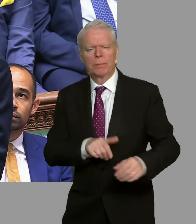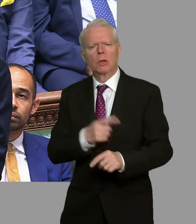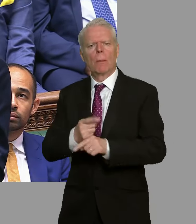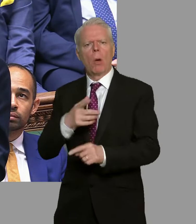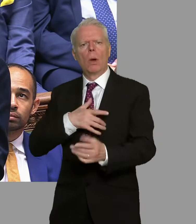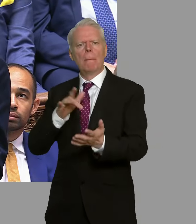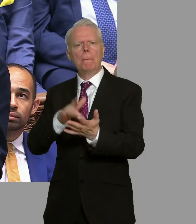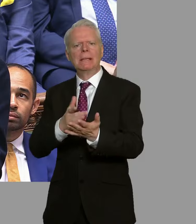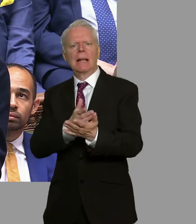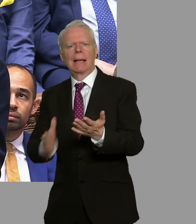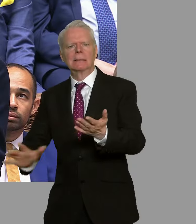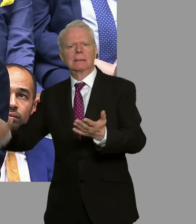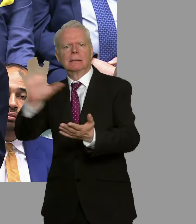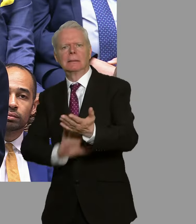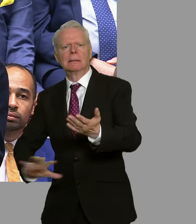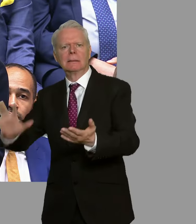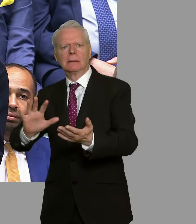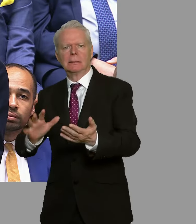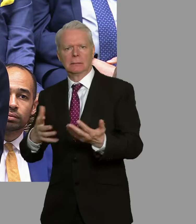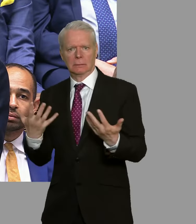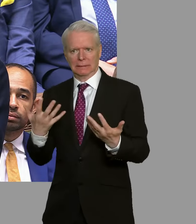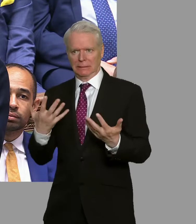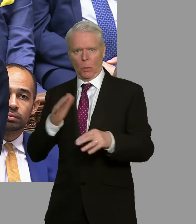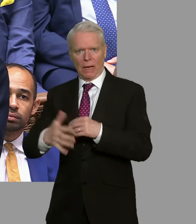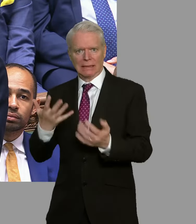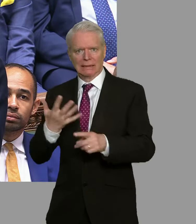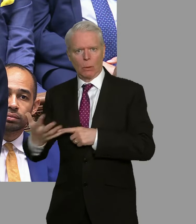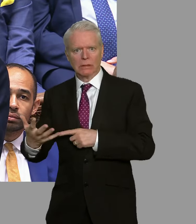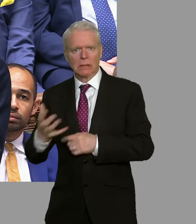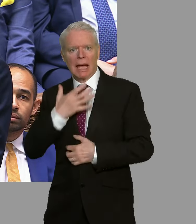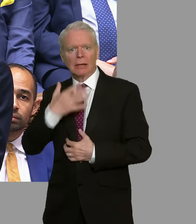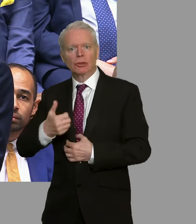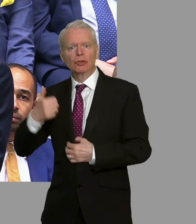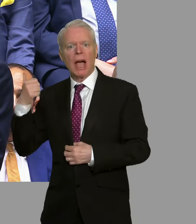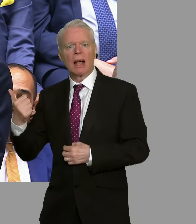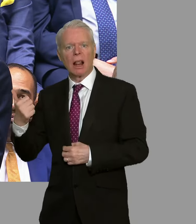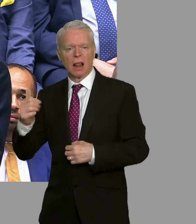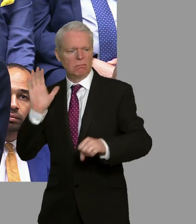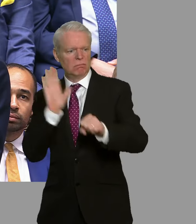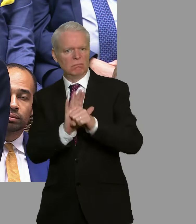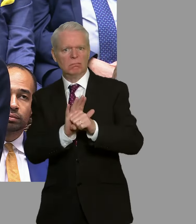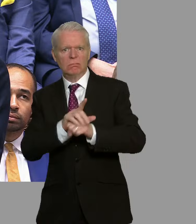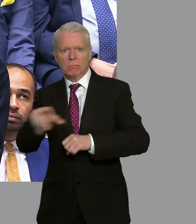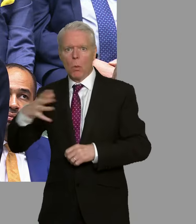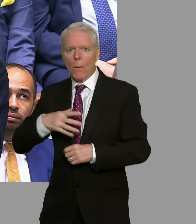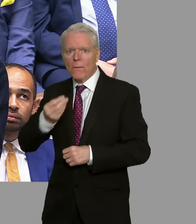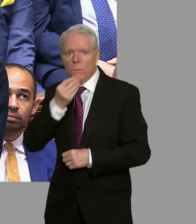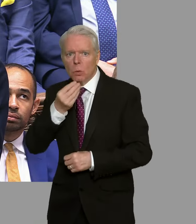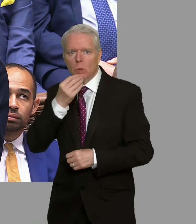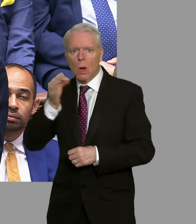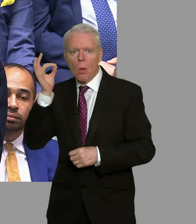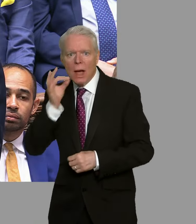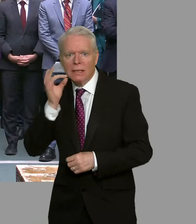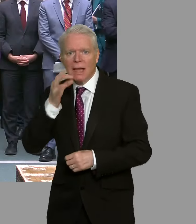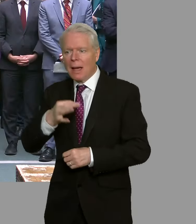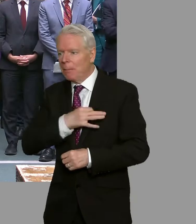catastrophe with 2 million people at risk of famine and 1 in 5 facing